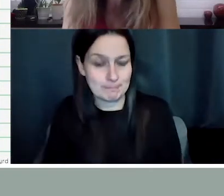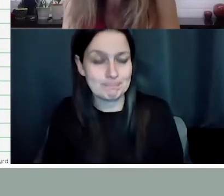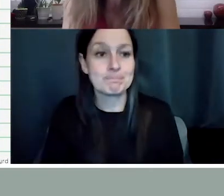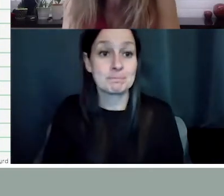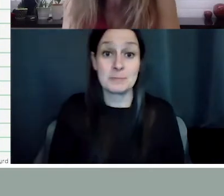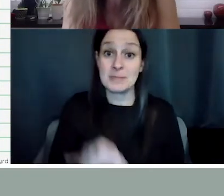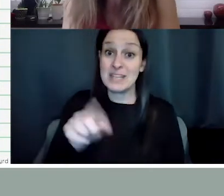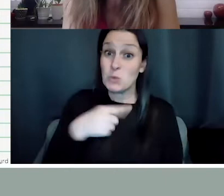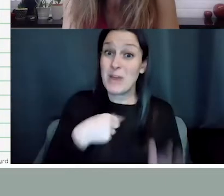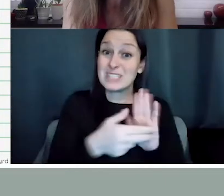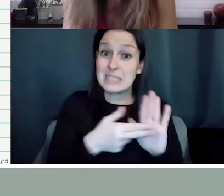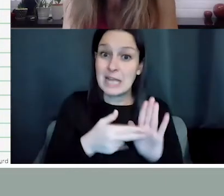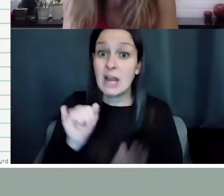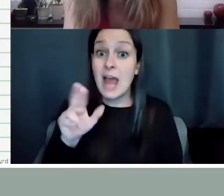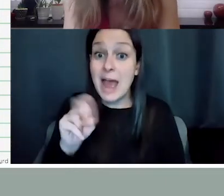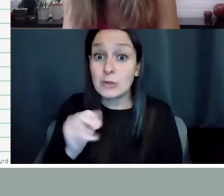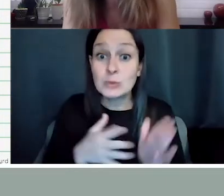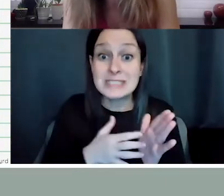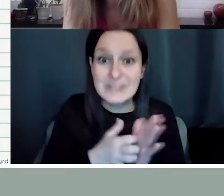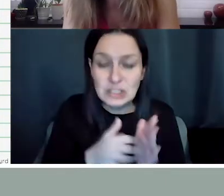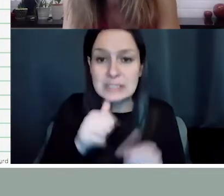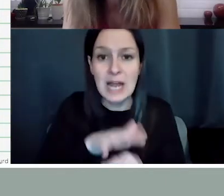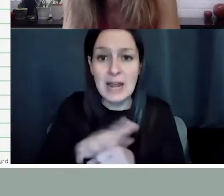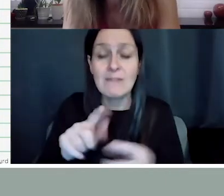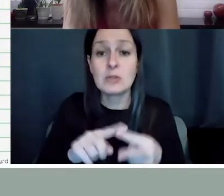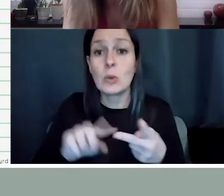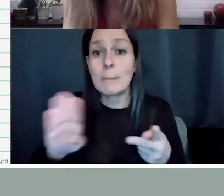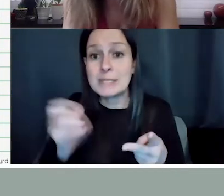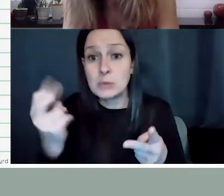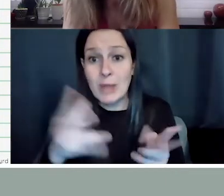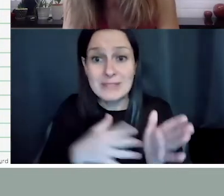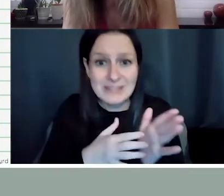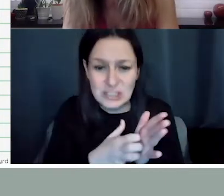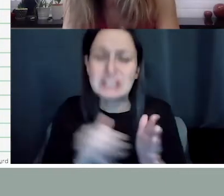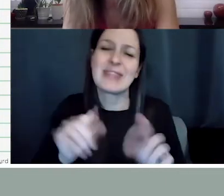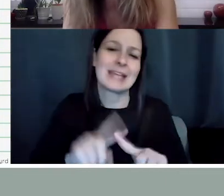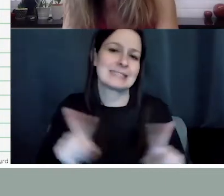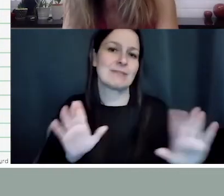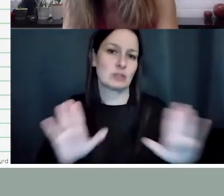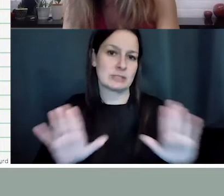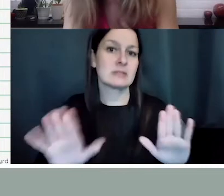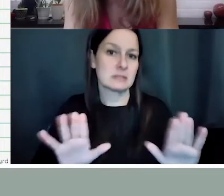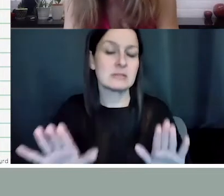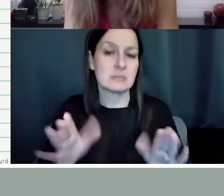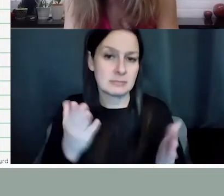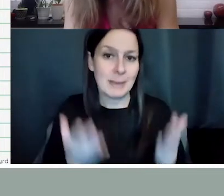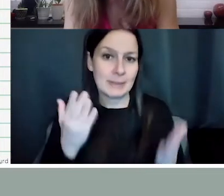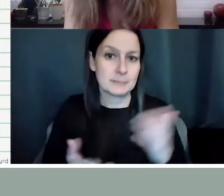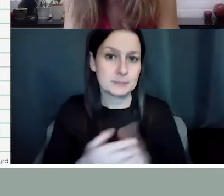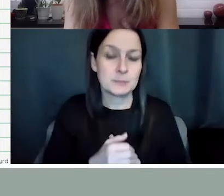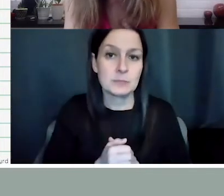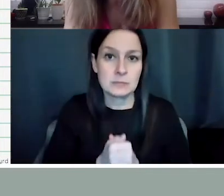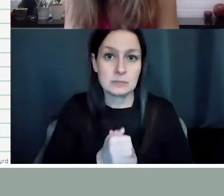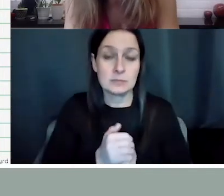have a diagnosed iron deficiency or B12 deficiency, that might be a different scenario. Sometimes